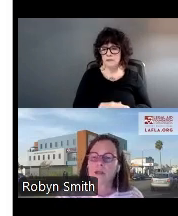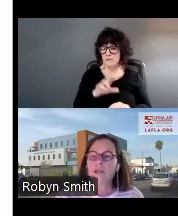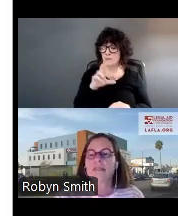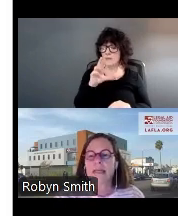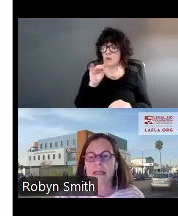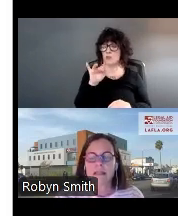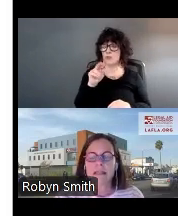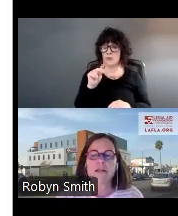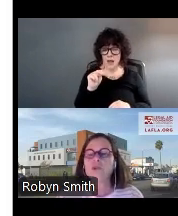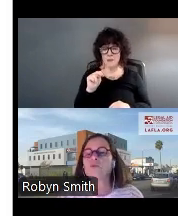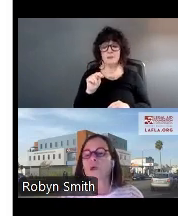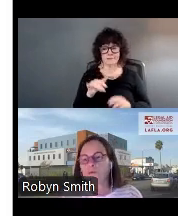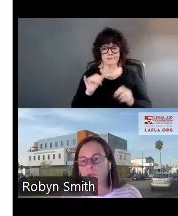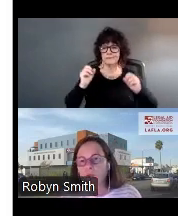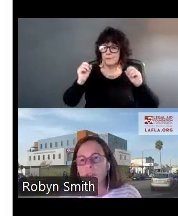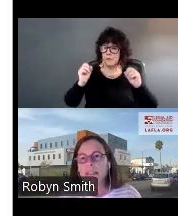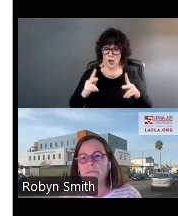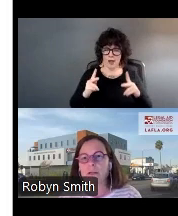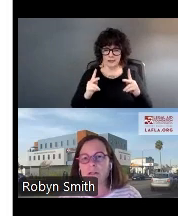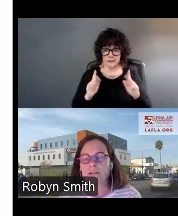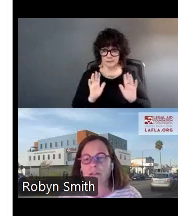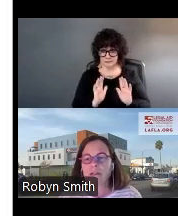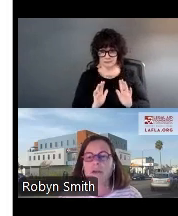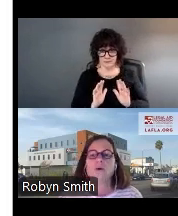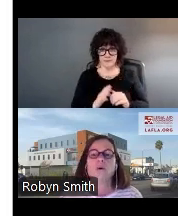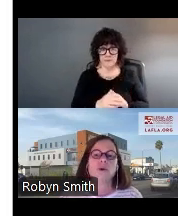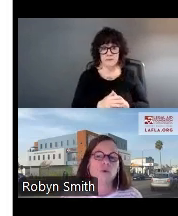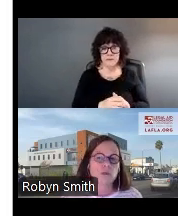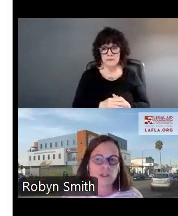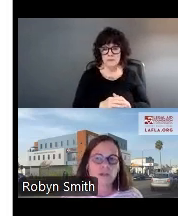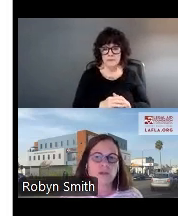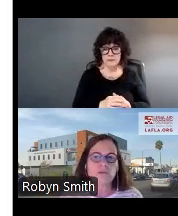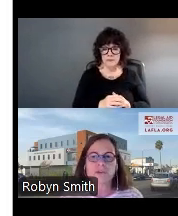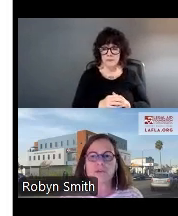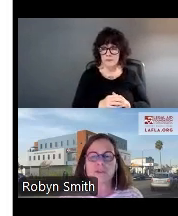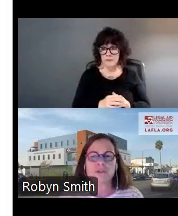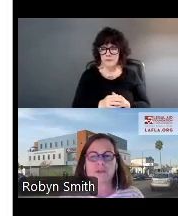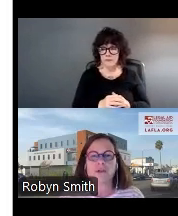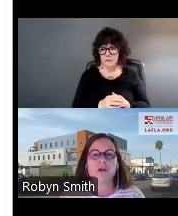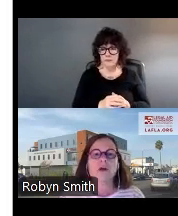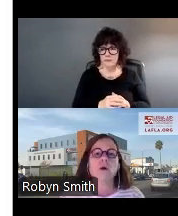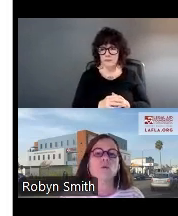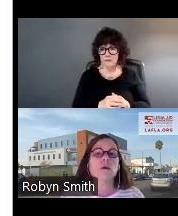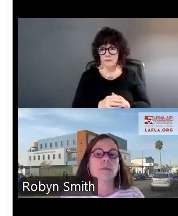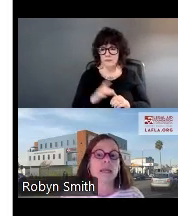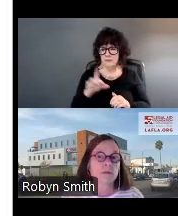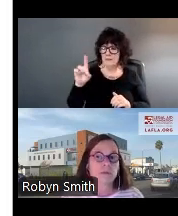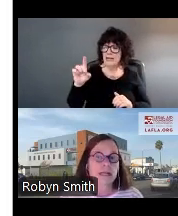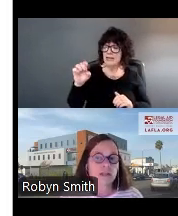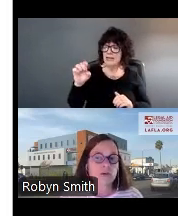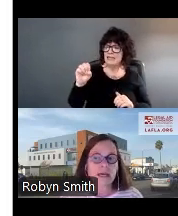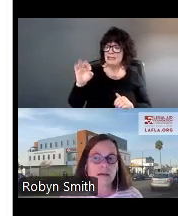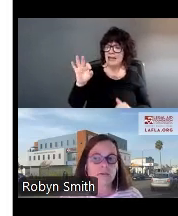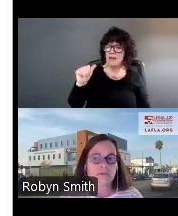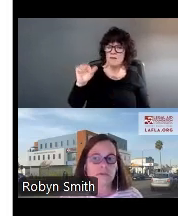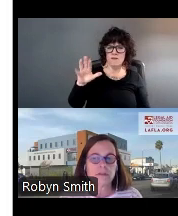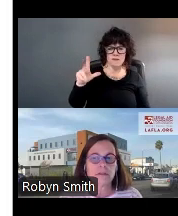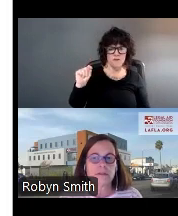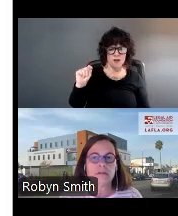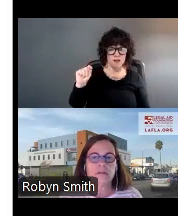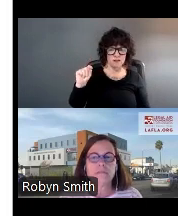So how do you know if you're in default or who is your loan servicer or what payment plan you